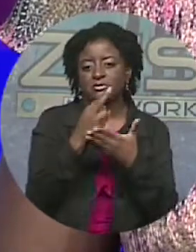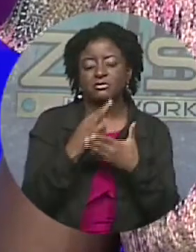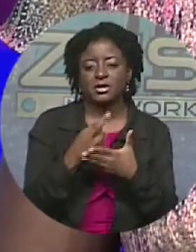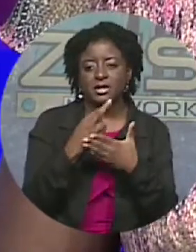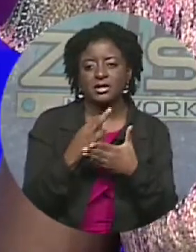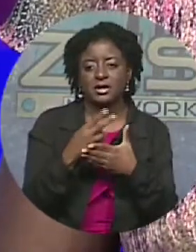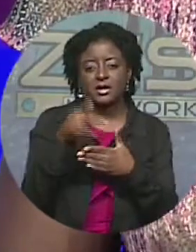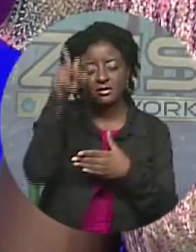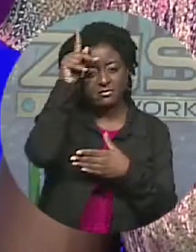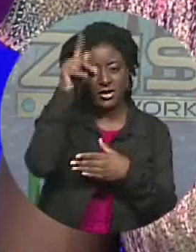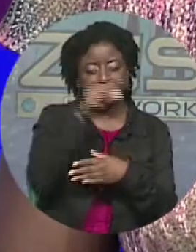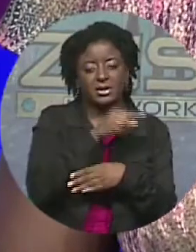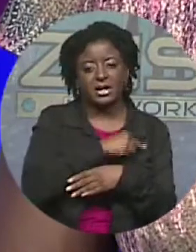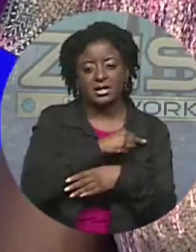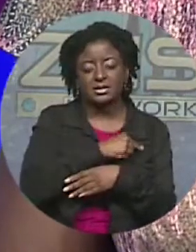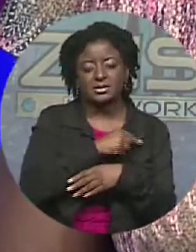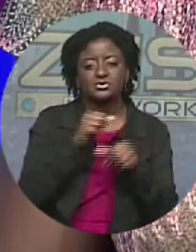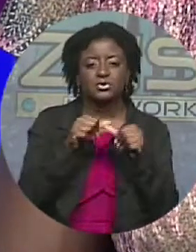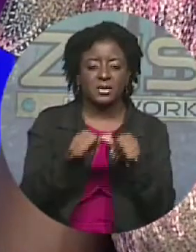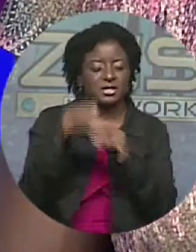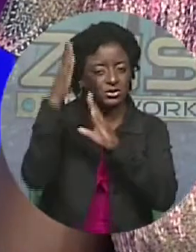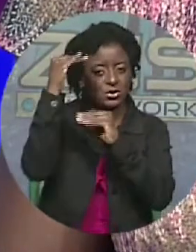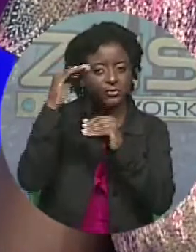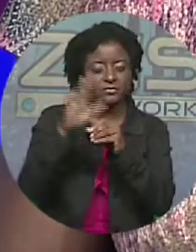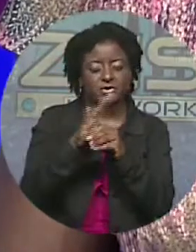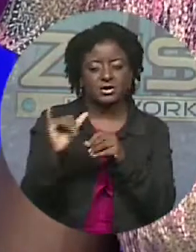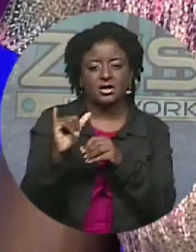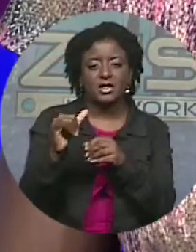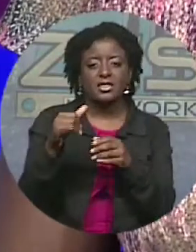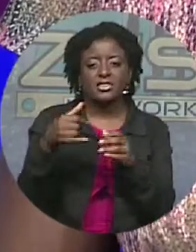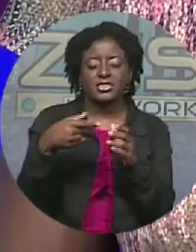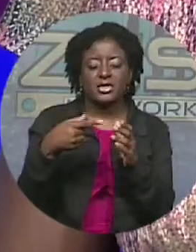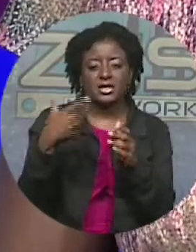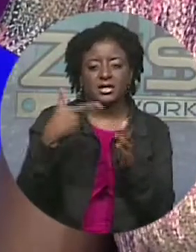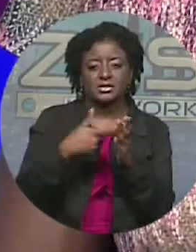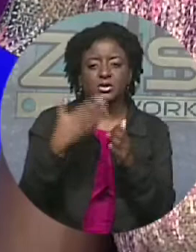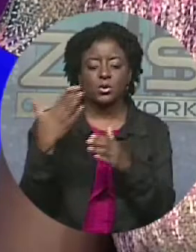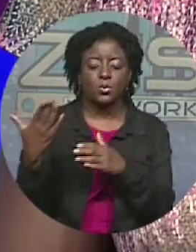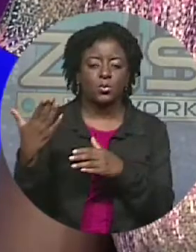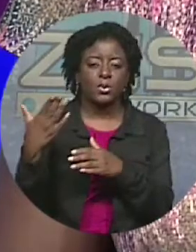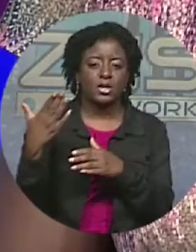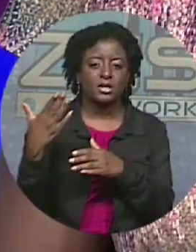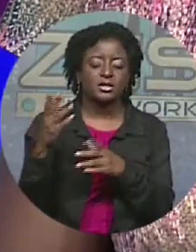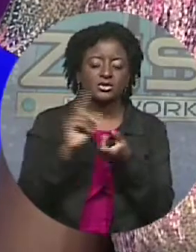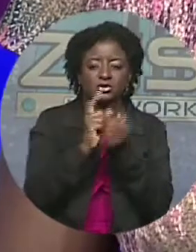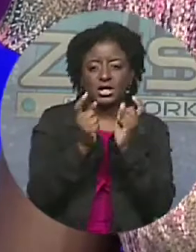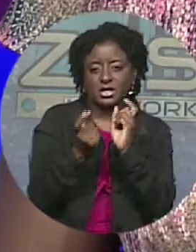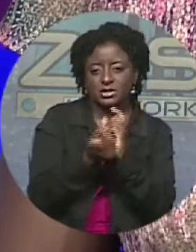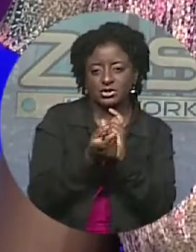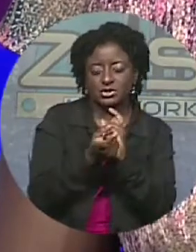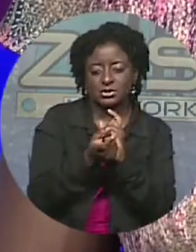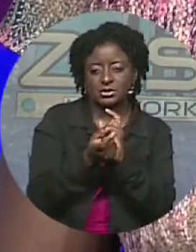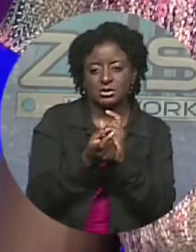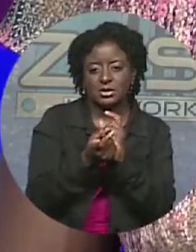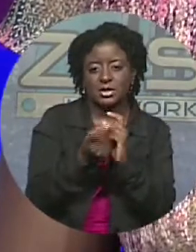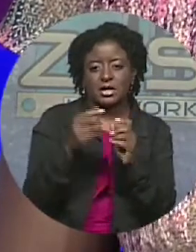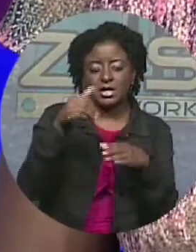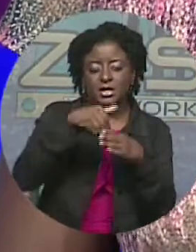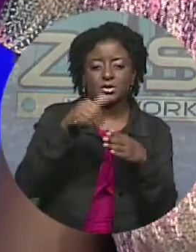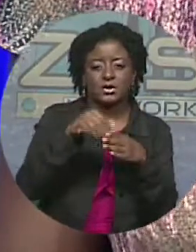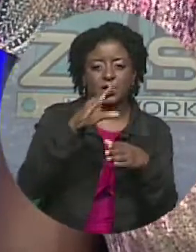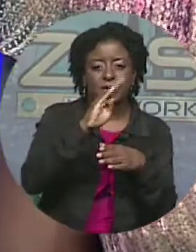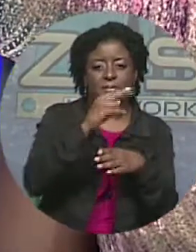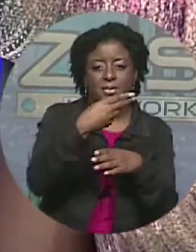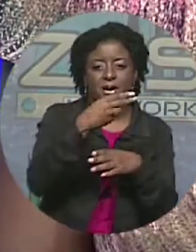Co., Philip Gallanis, remains hopeful things will turn around as a number of positive things are happening, including Bahamas' December